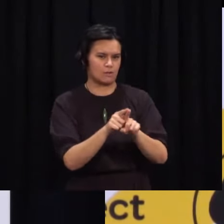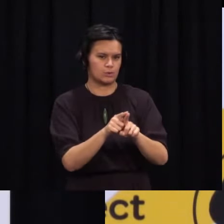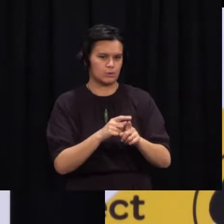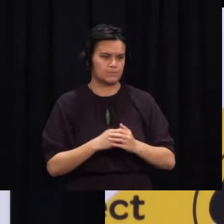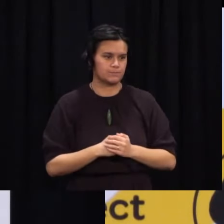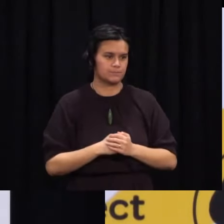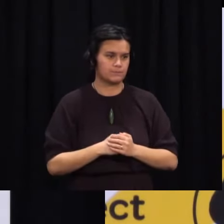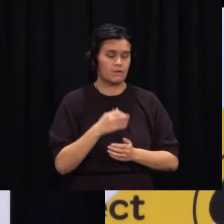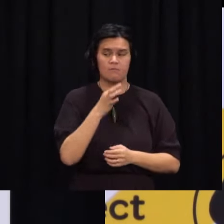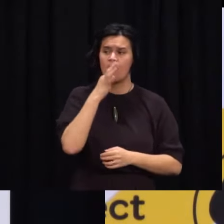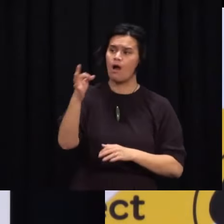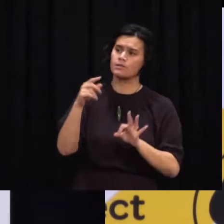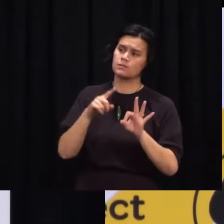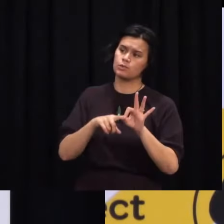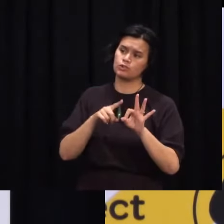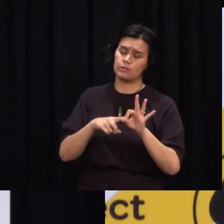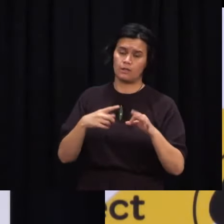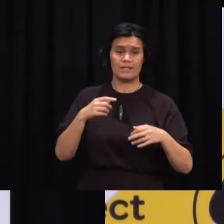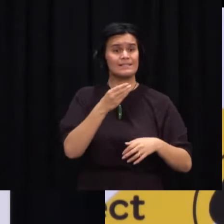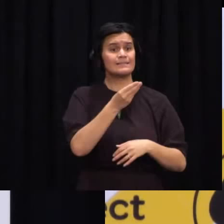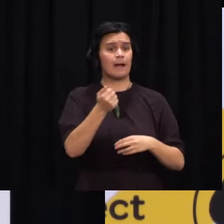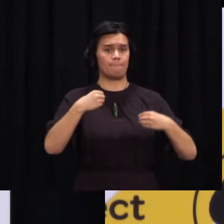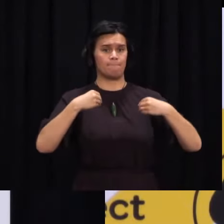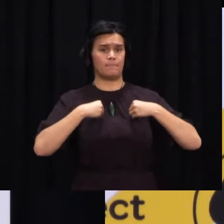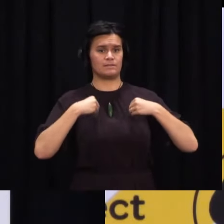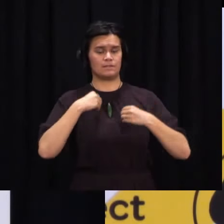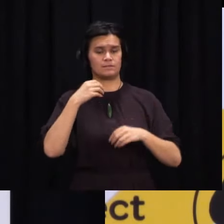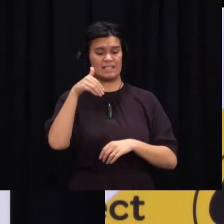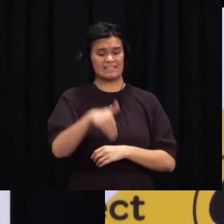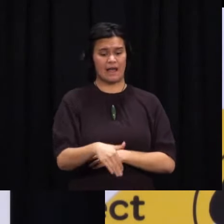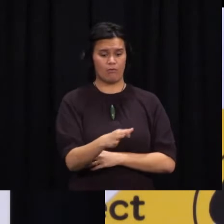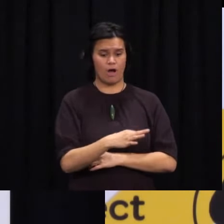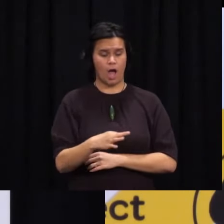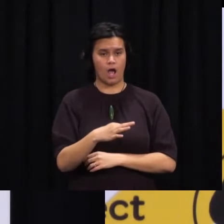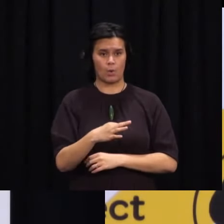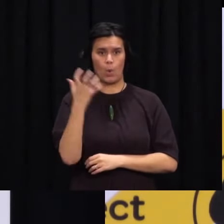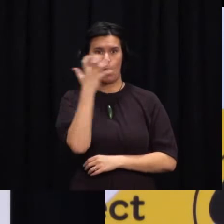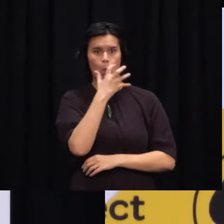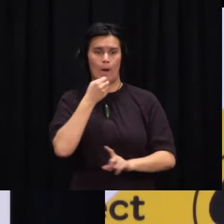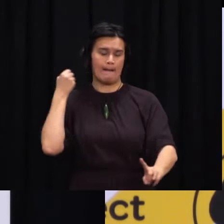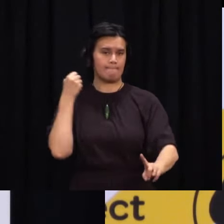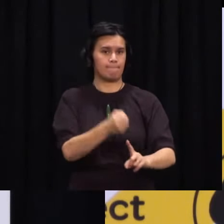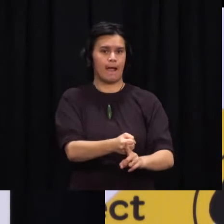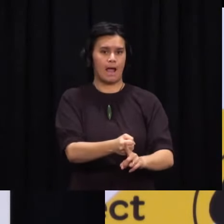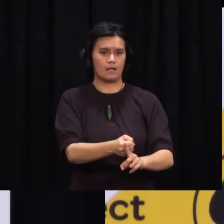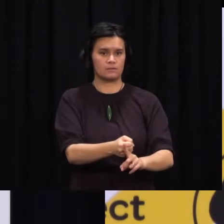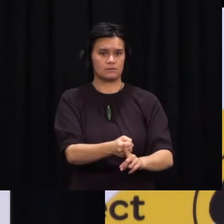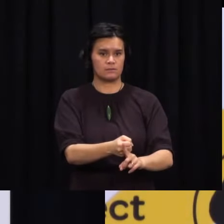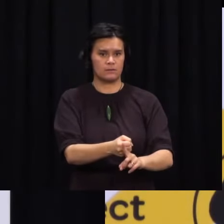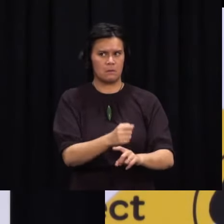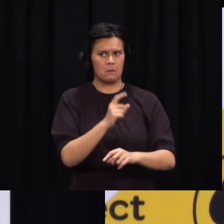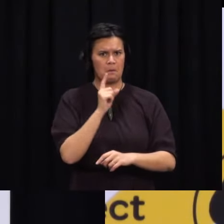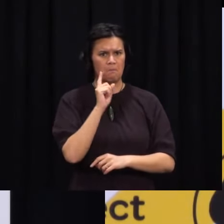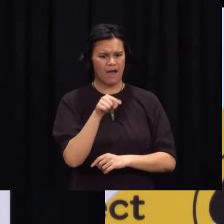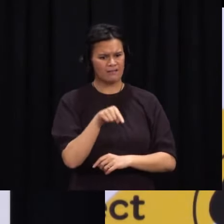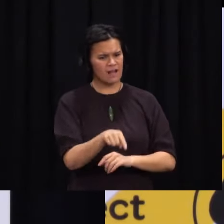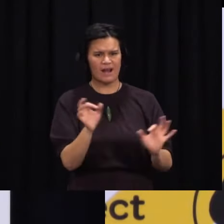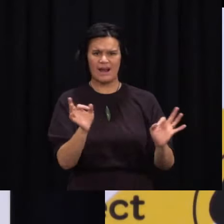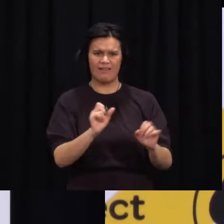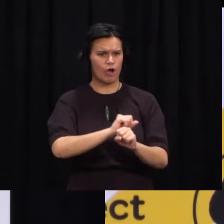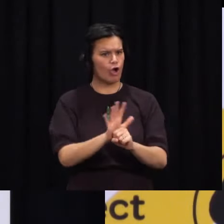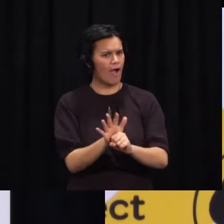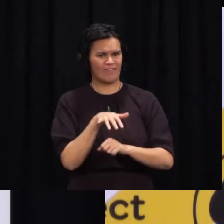What would you say to businesses majorly impacted in the South Island by these level 2 restrictions when they haven't had a single COVID case there for so